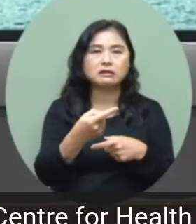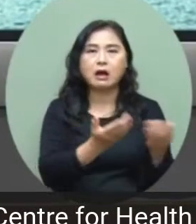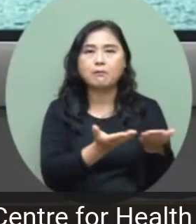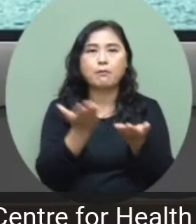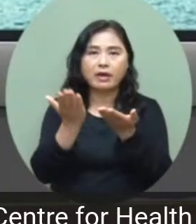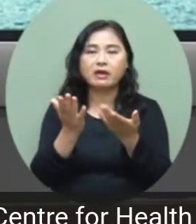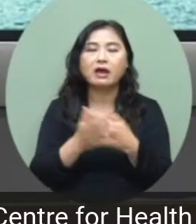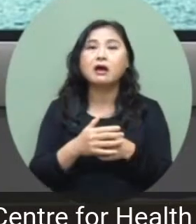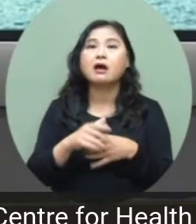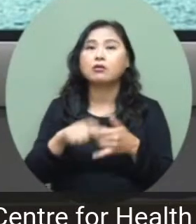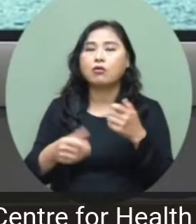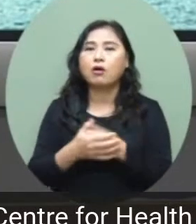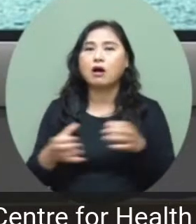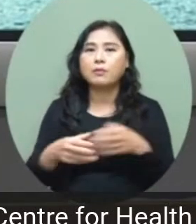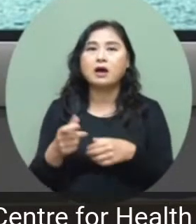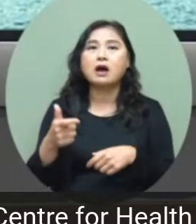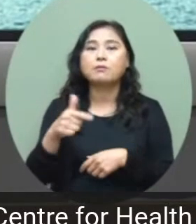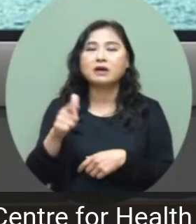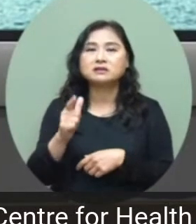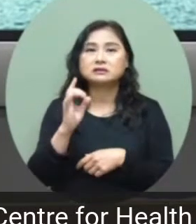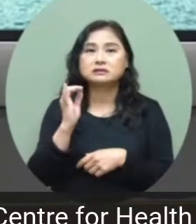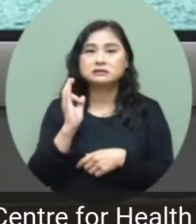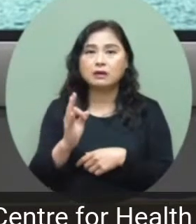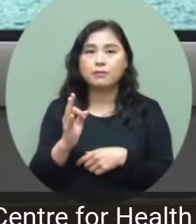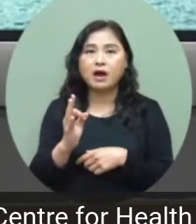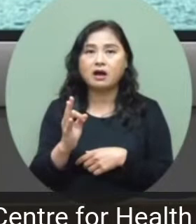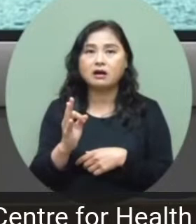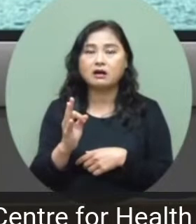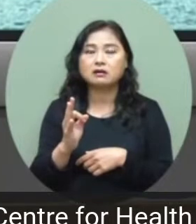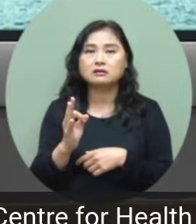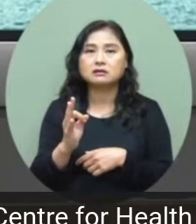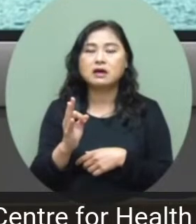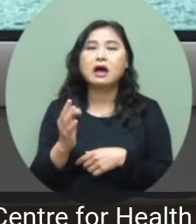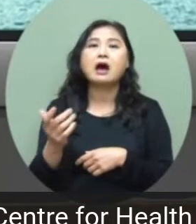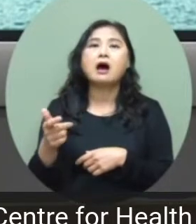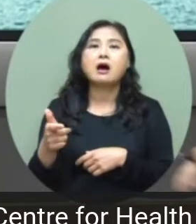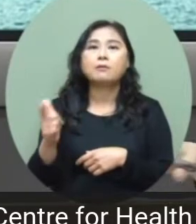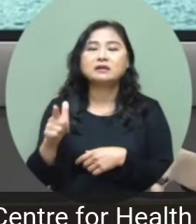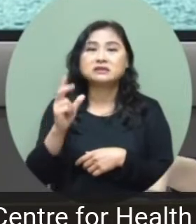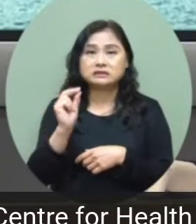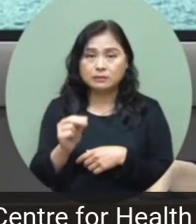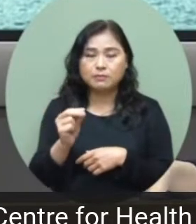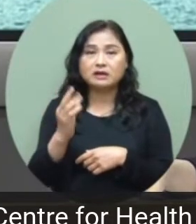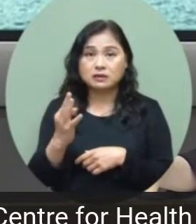8,674 cases, including 9 reported from other sources. We have